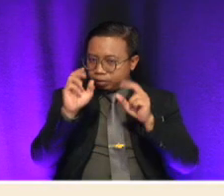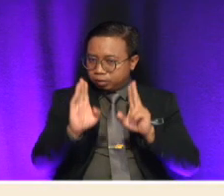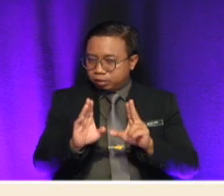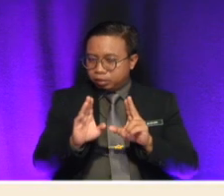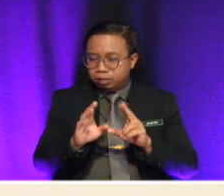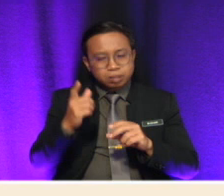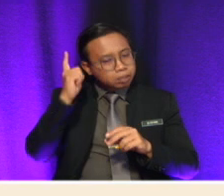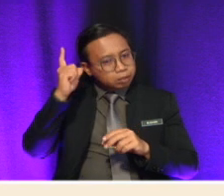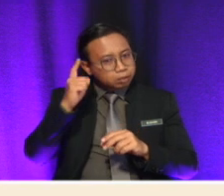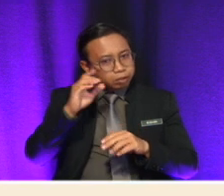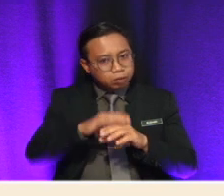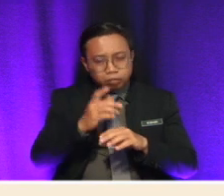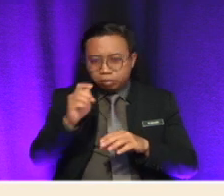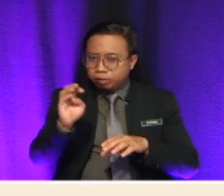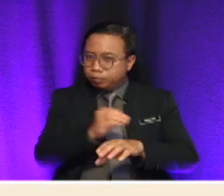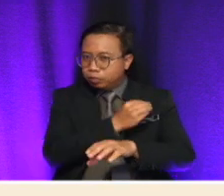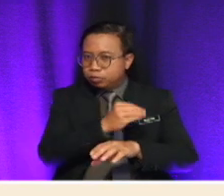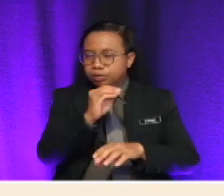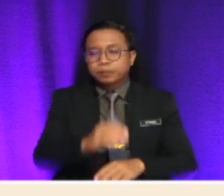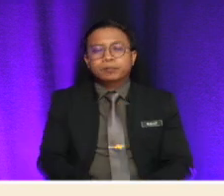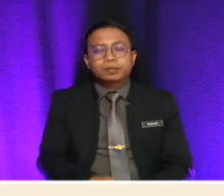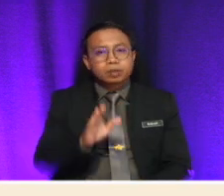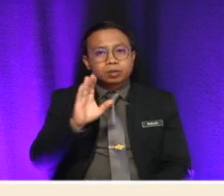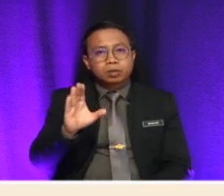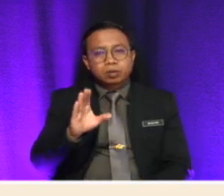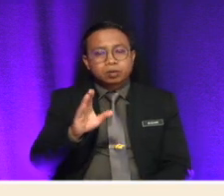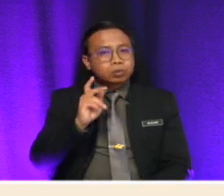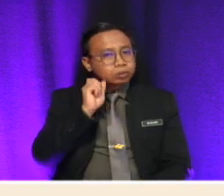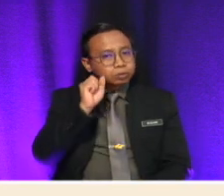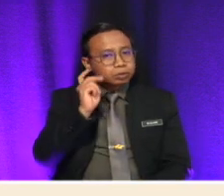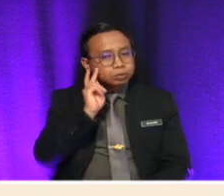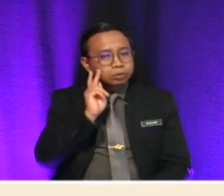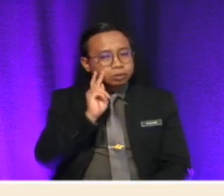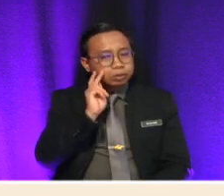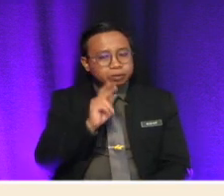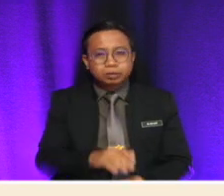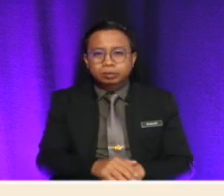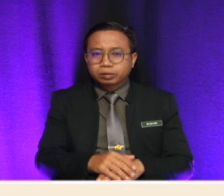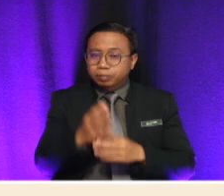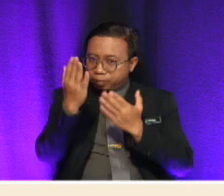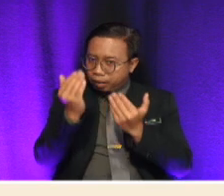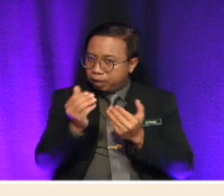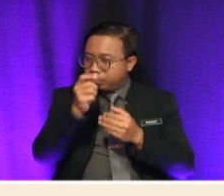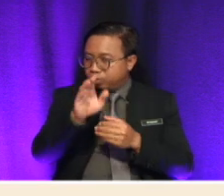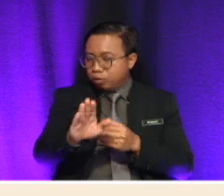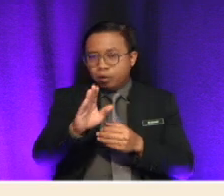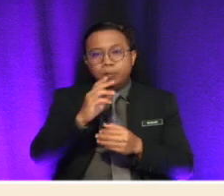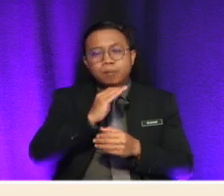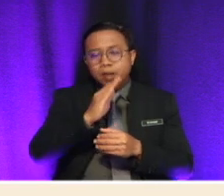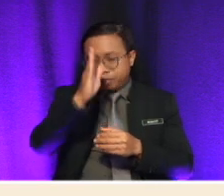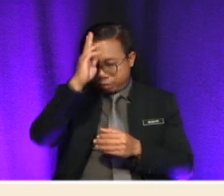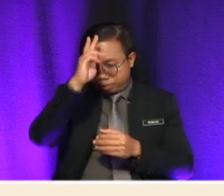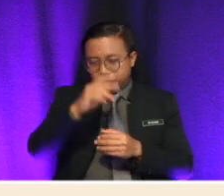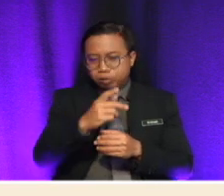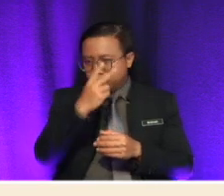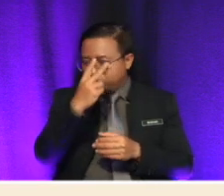to music on your MP3 player. Your sister's surfing the web. Perhaps your parents are watching TV. Later,